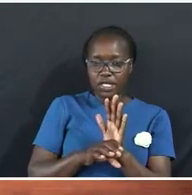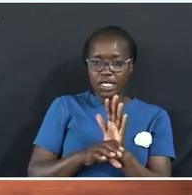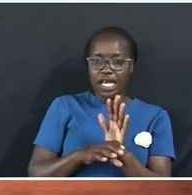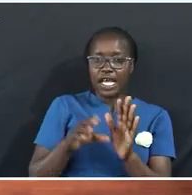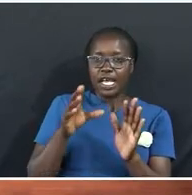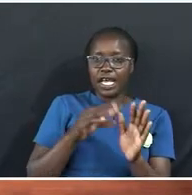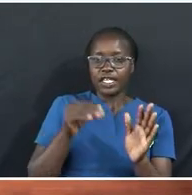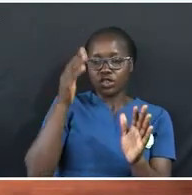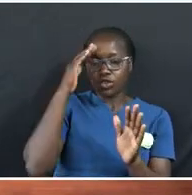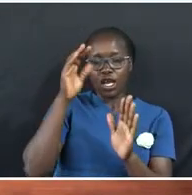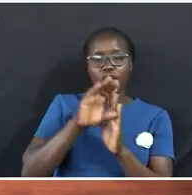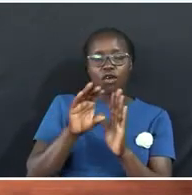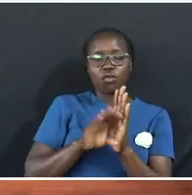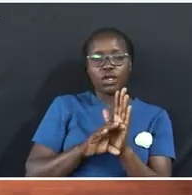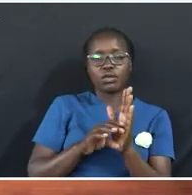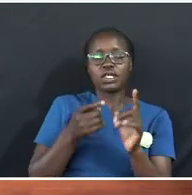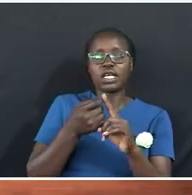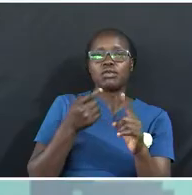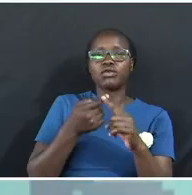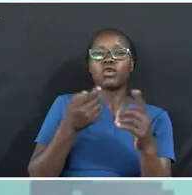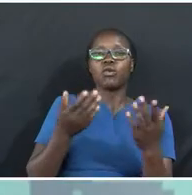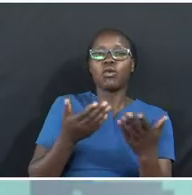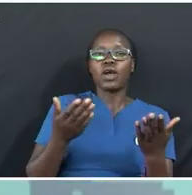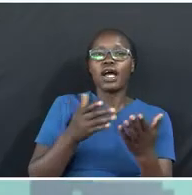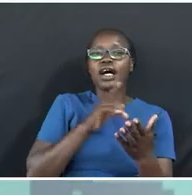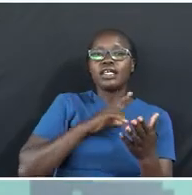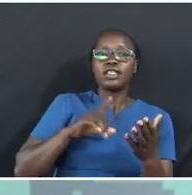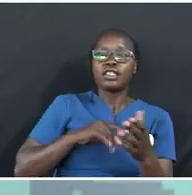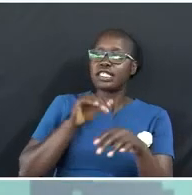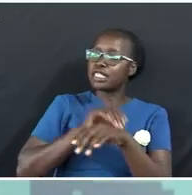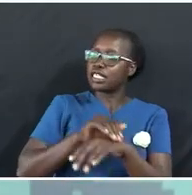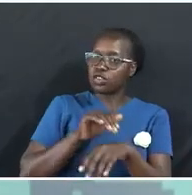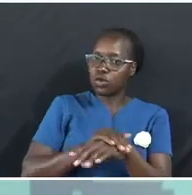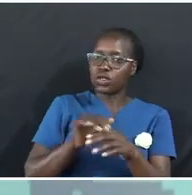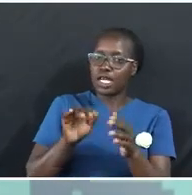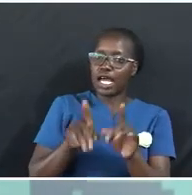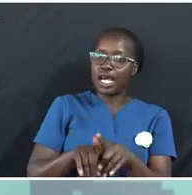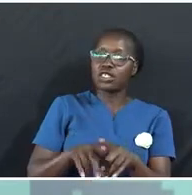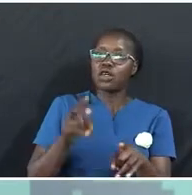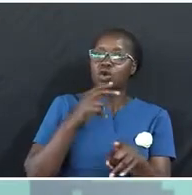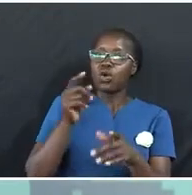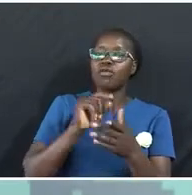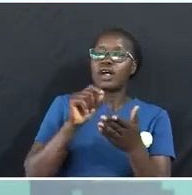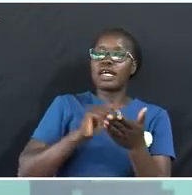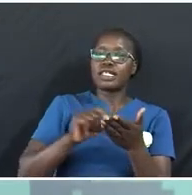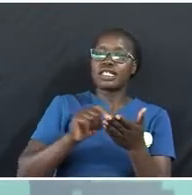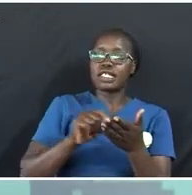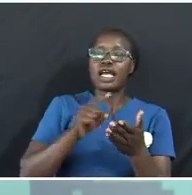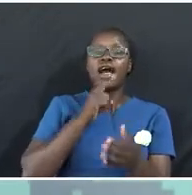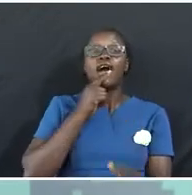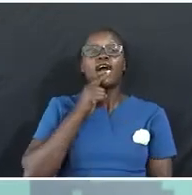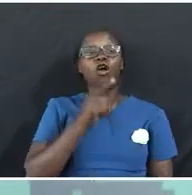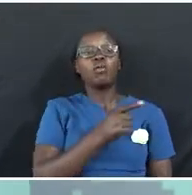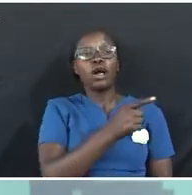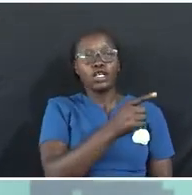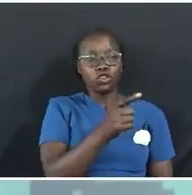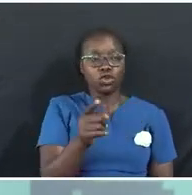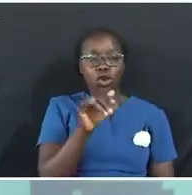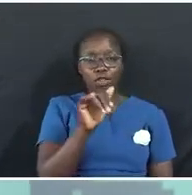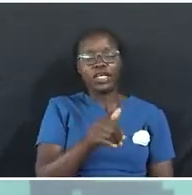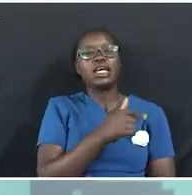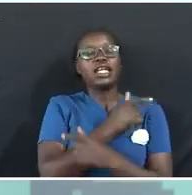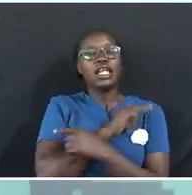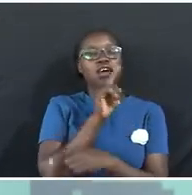know, a commandment comes from the Lord. It is as good as that which is written. I command you that you love one